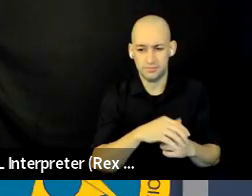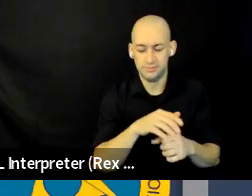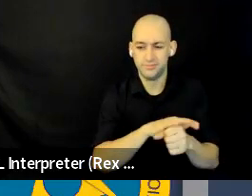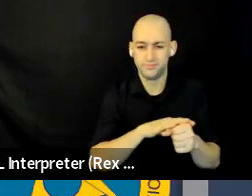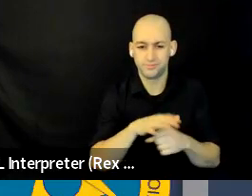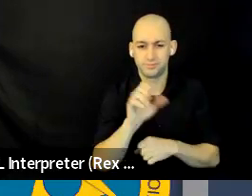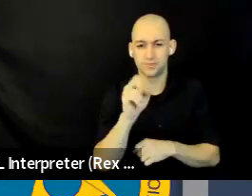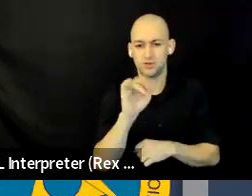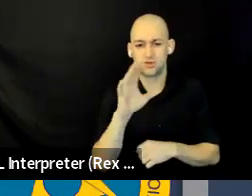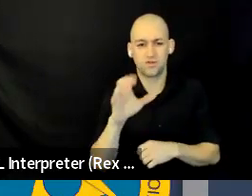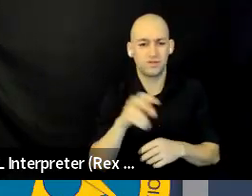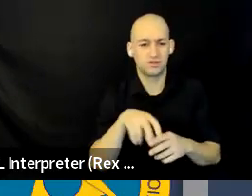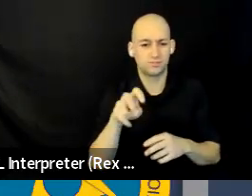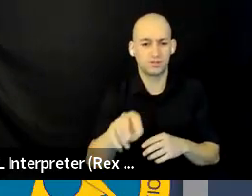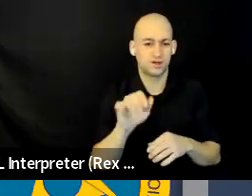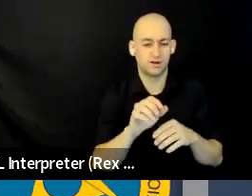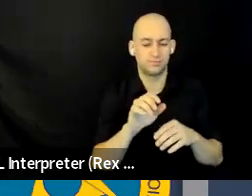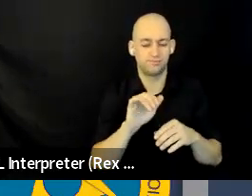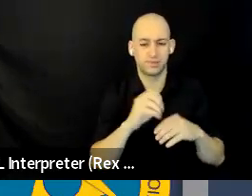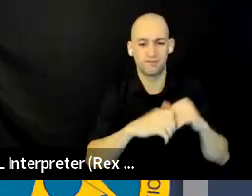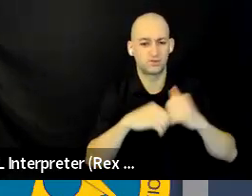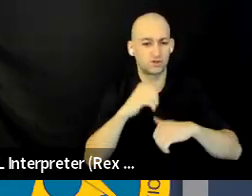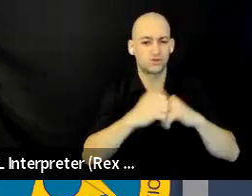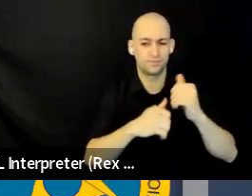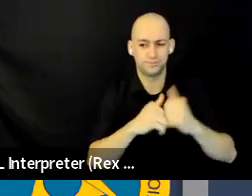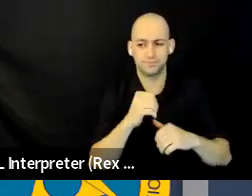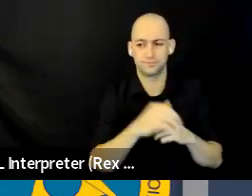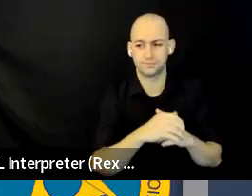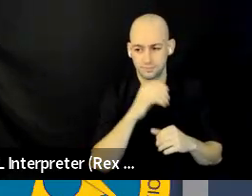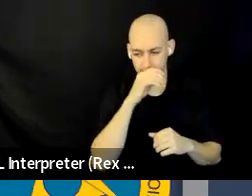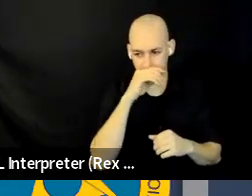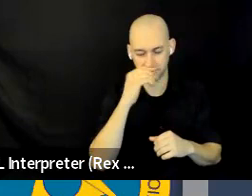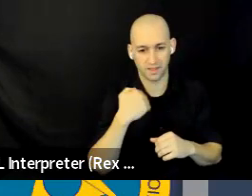thank you so much. We appreciate that. Do we have any other public comment?